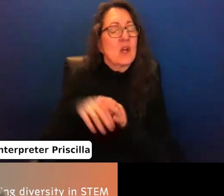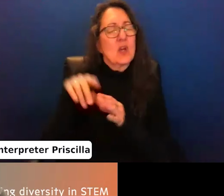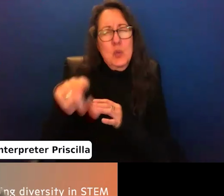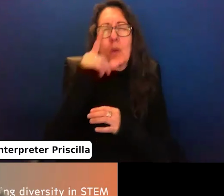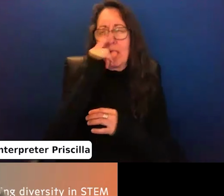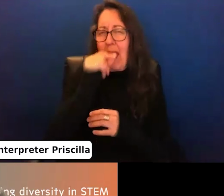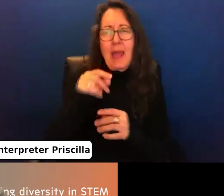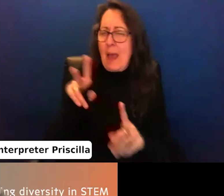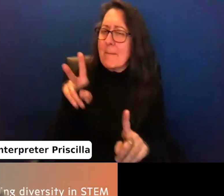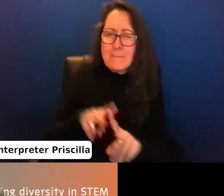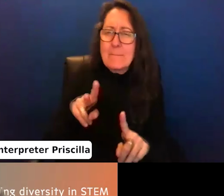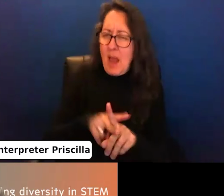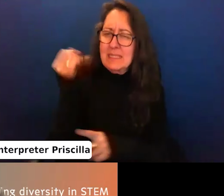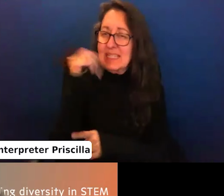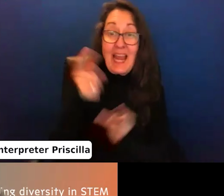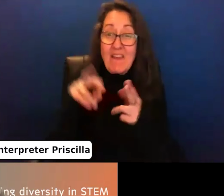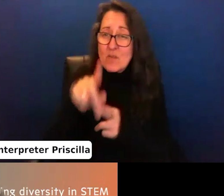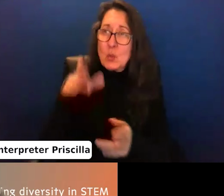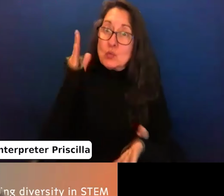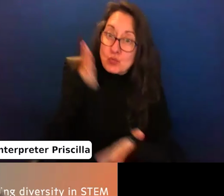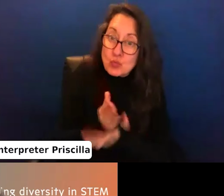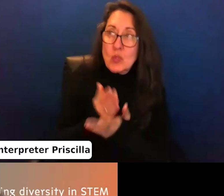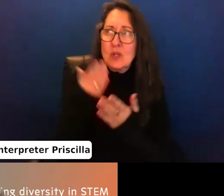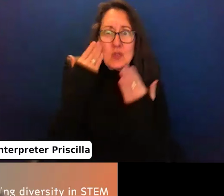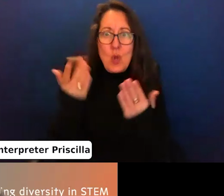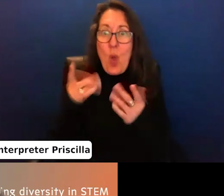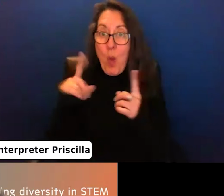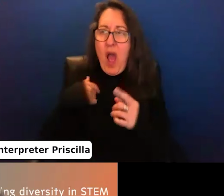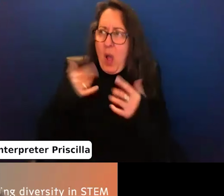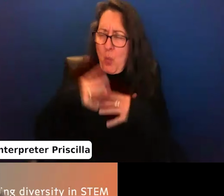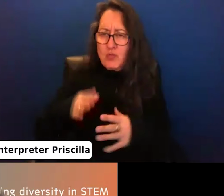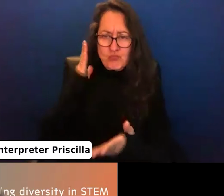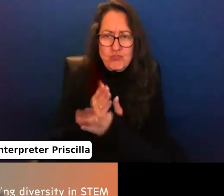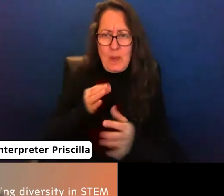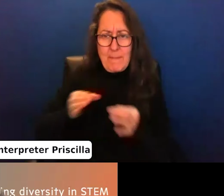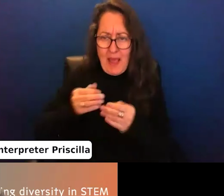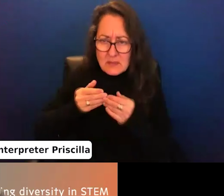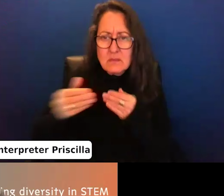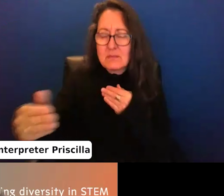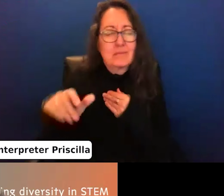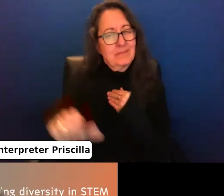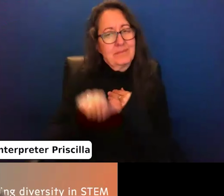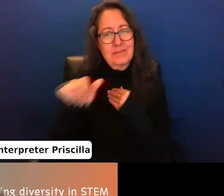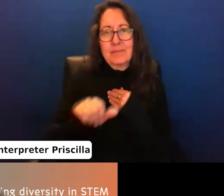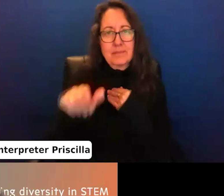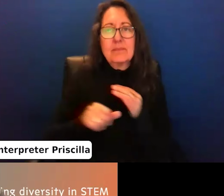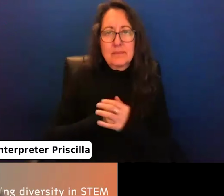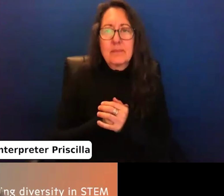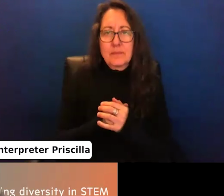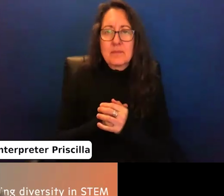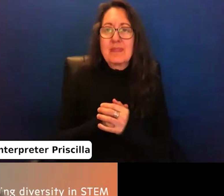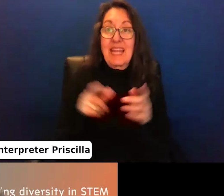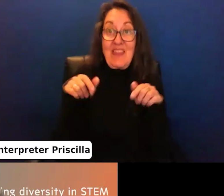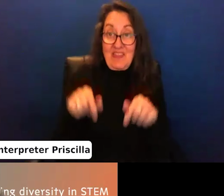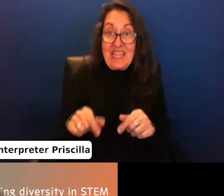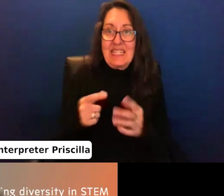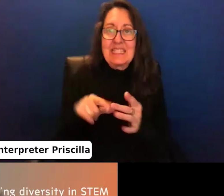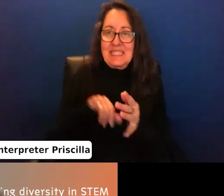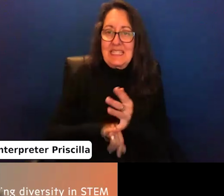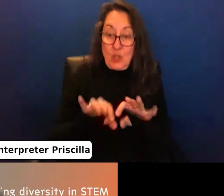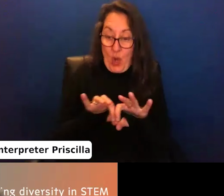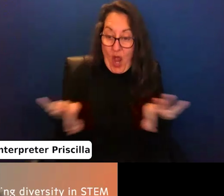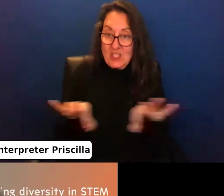wanted to do. Just once again, this scholarship is conditional on being enrolled in an eligible STEM degree.